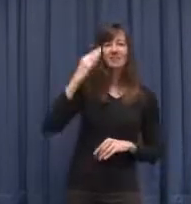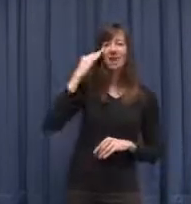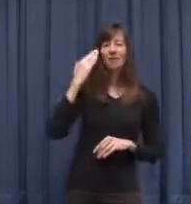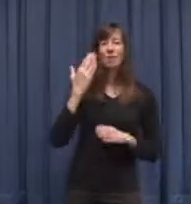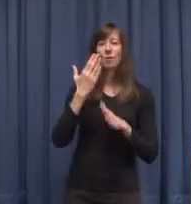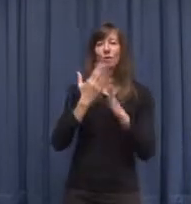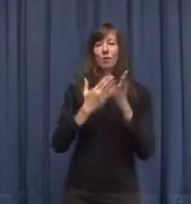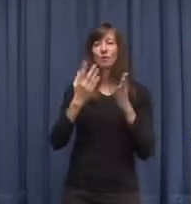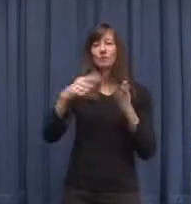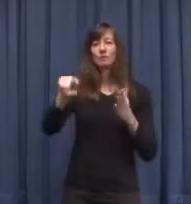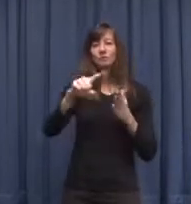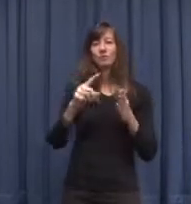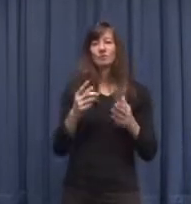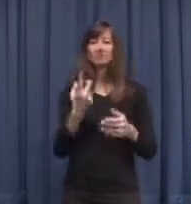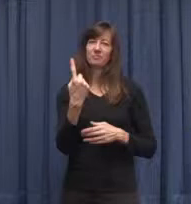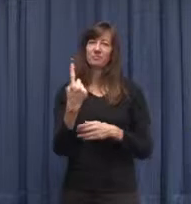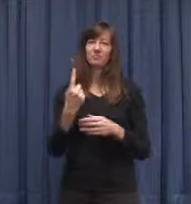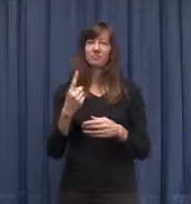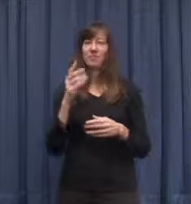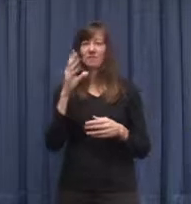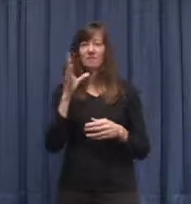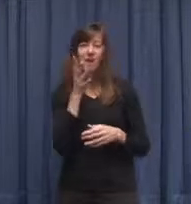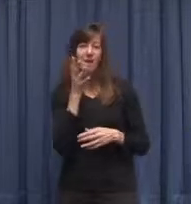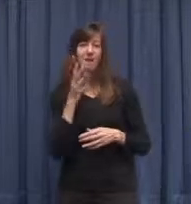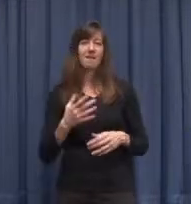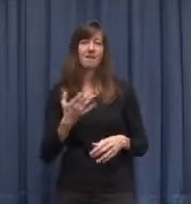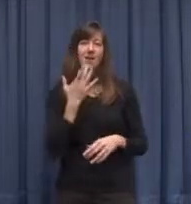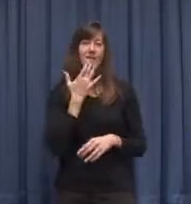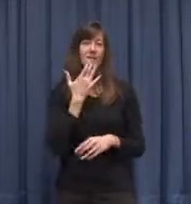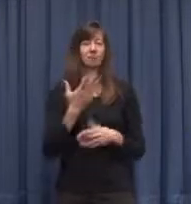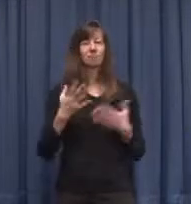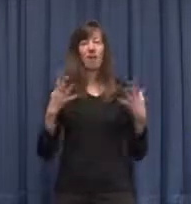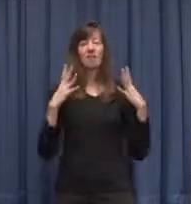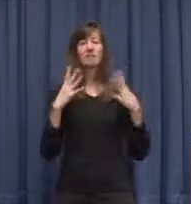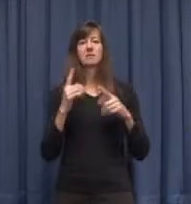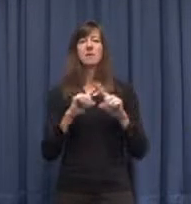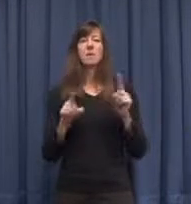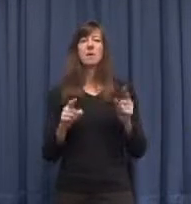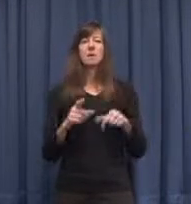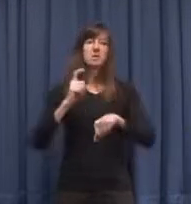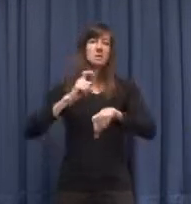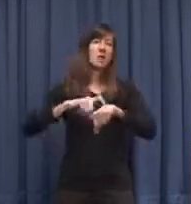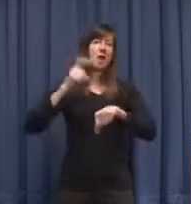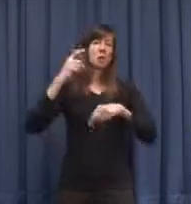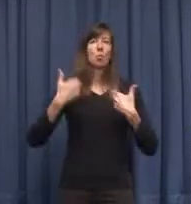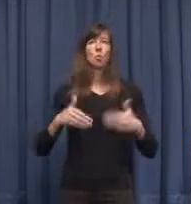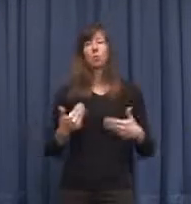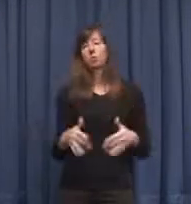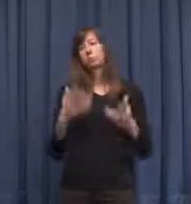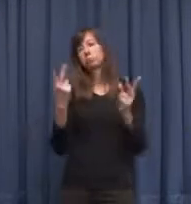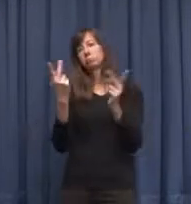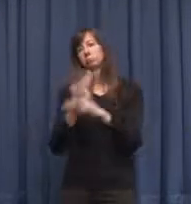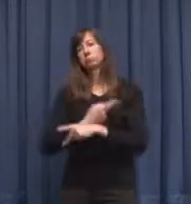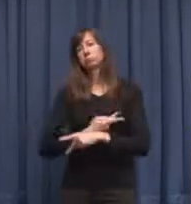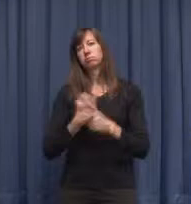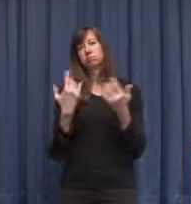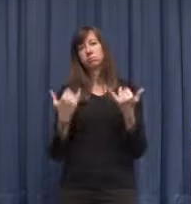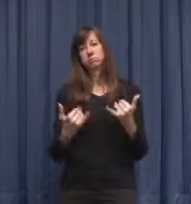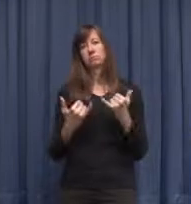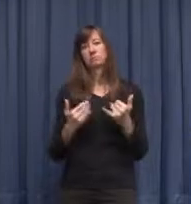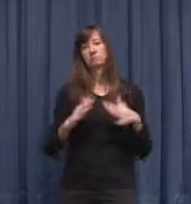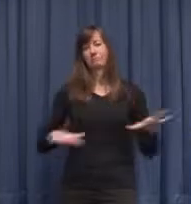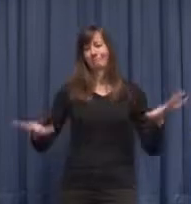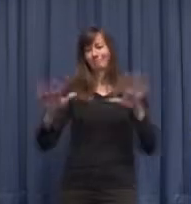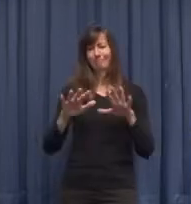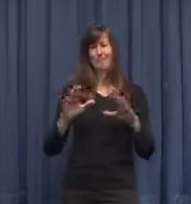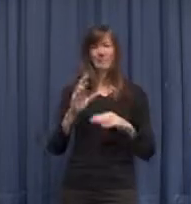The timing couldn't be worse, frankly, for this year, where here in Ulster County and across the state, that really coincides with